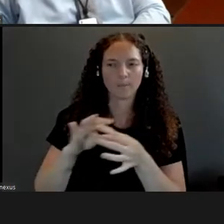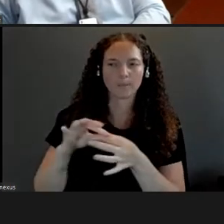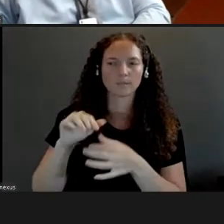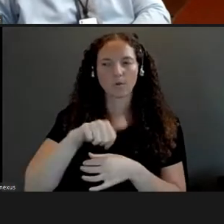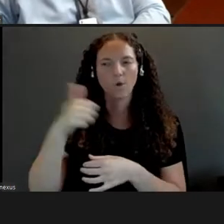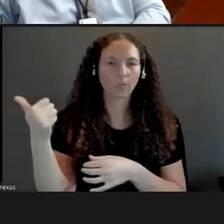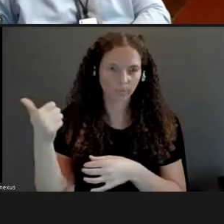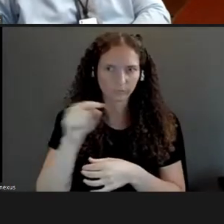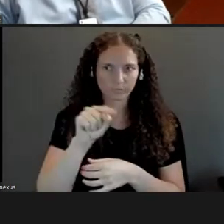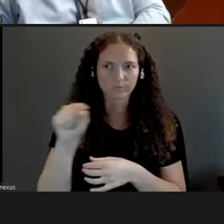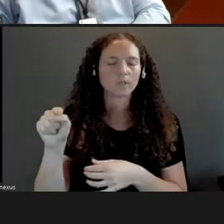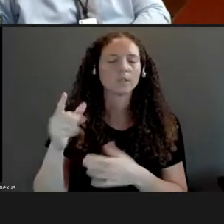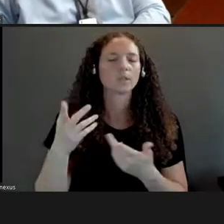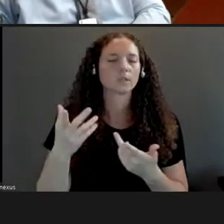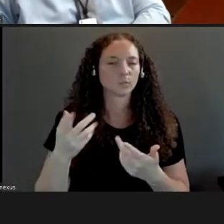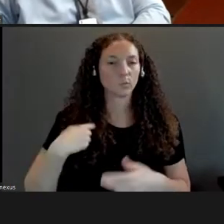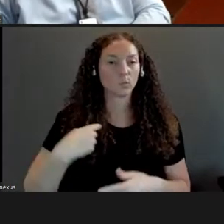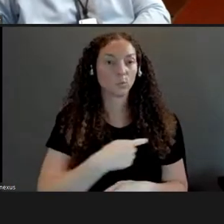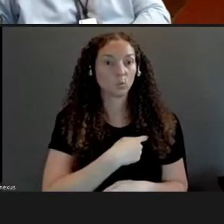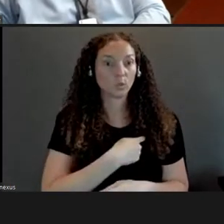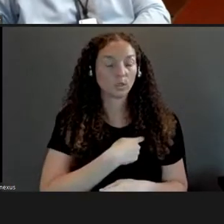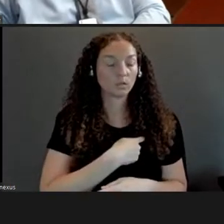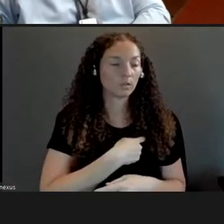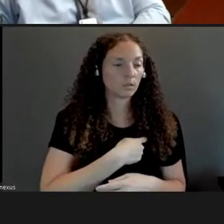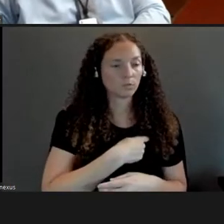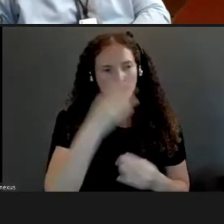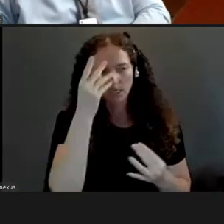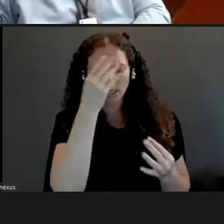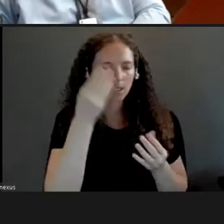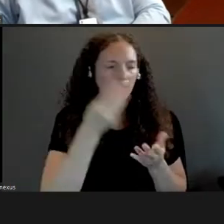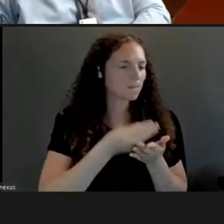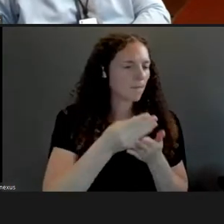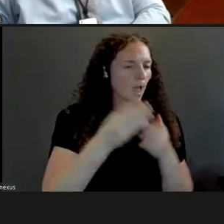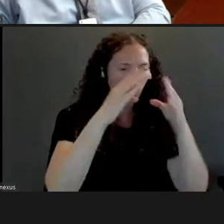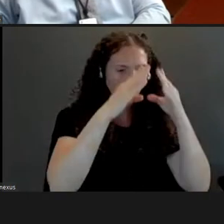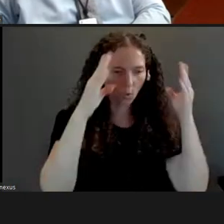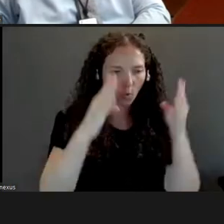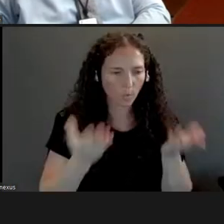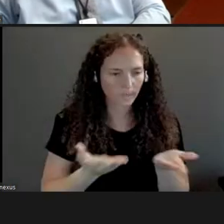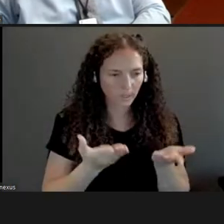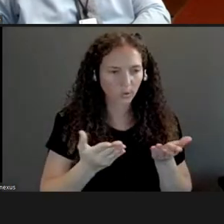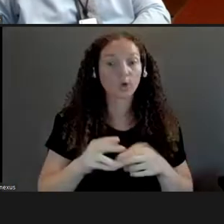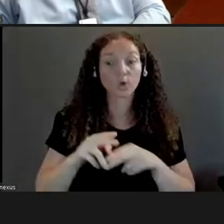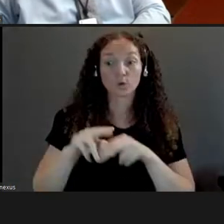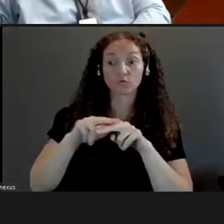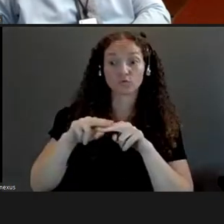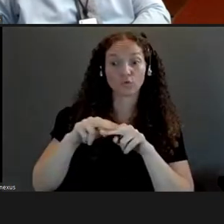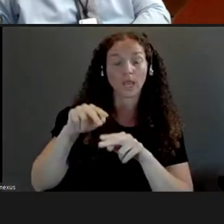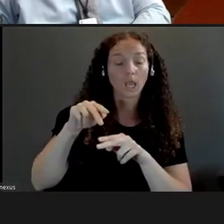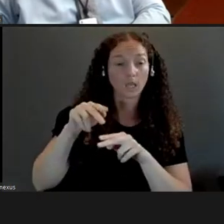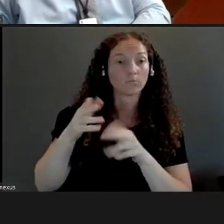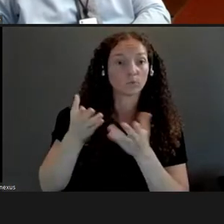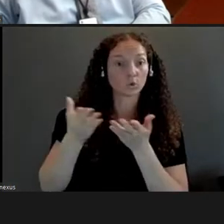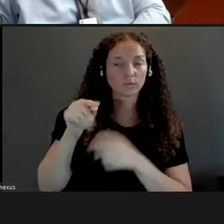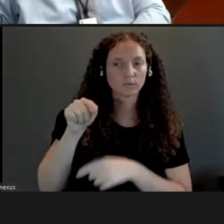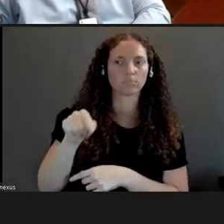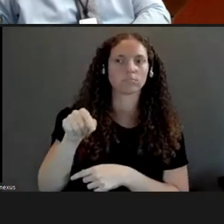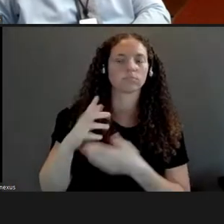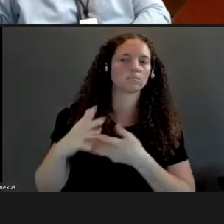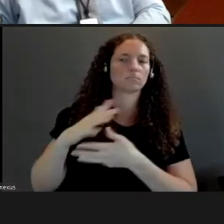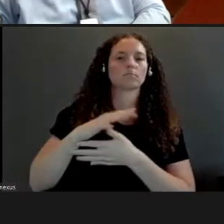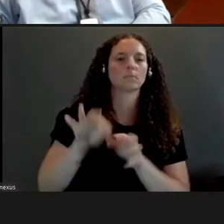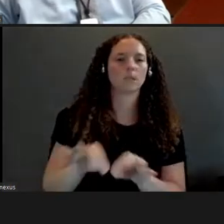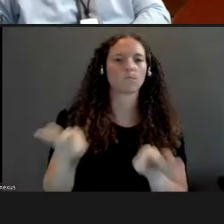spoke. When we were looking to purchase a home here, the train service was of utmost importance to us. I'm on the Great Neck